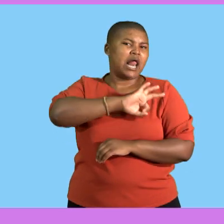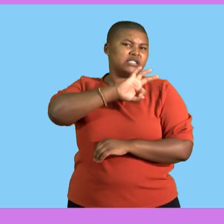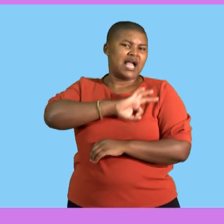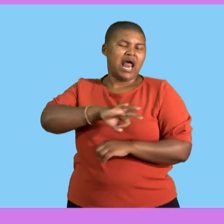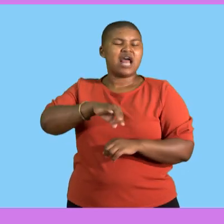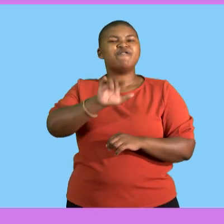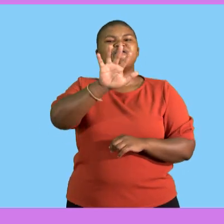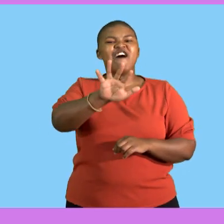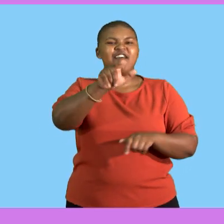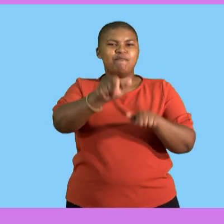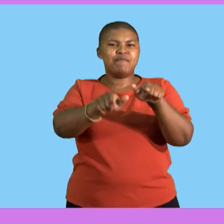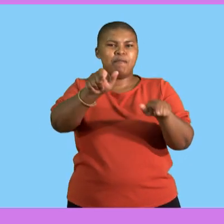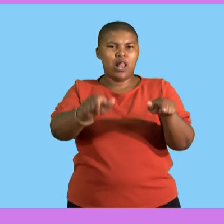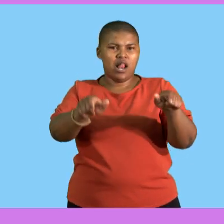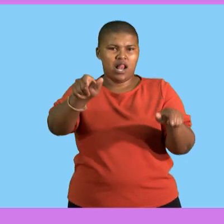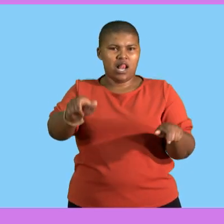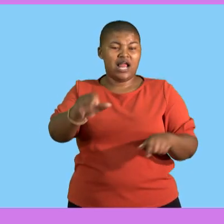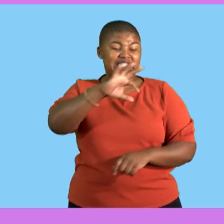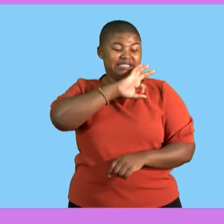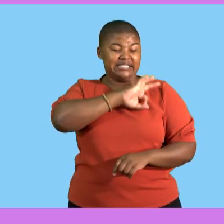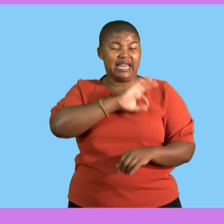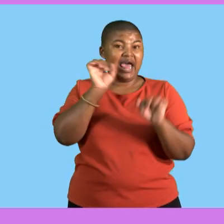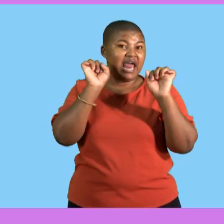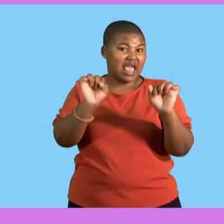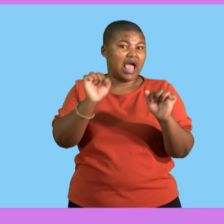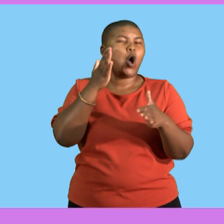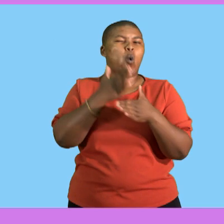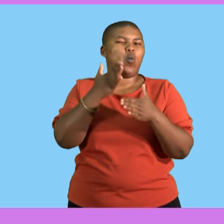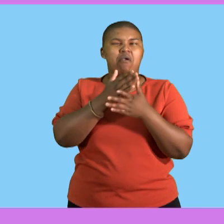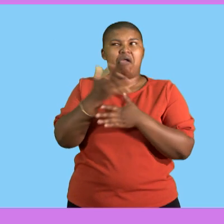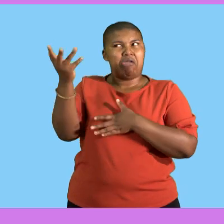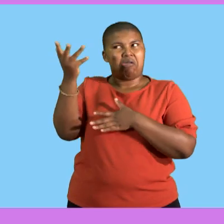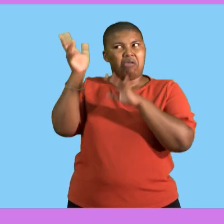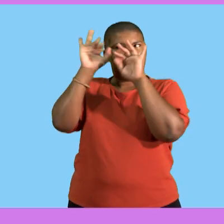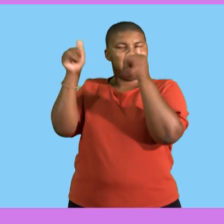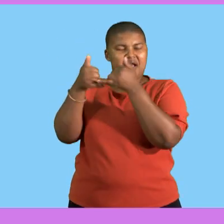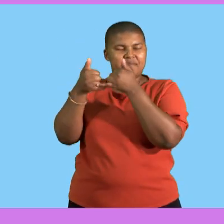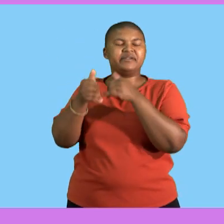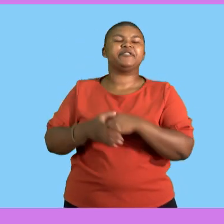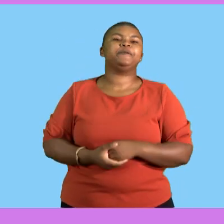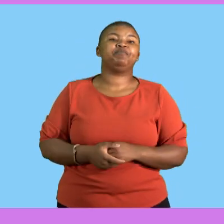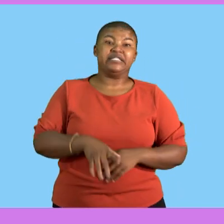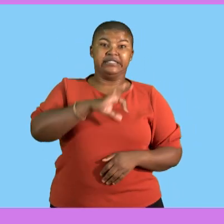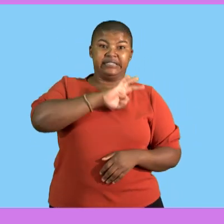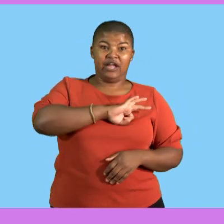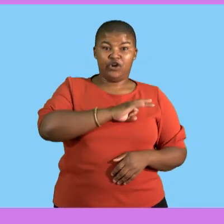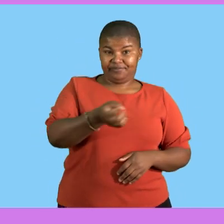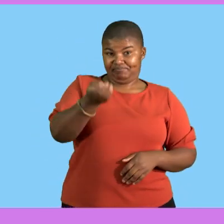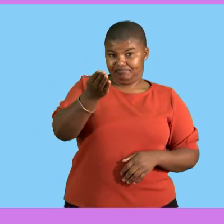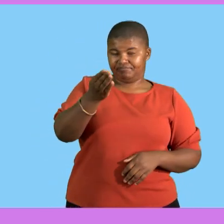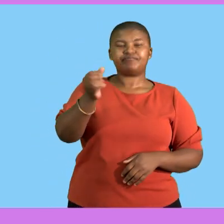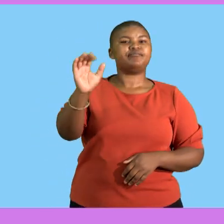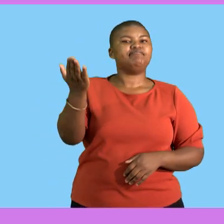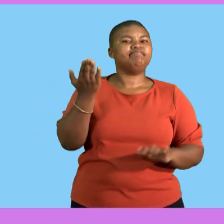salaries of 5 employees in a particular company below. So these are the salaries